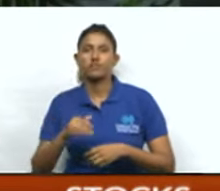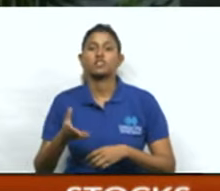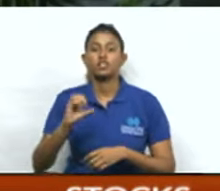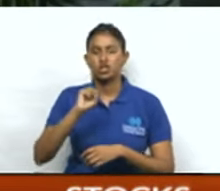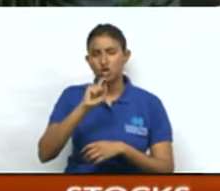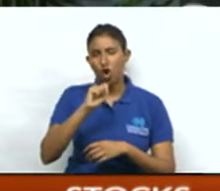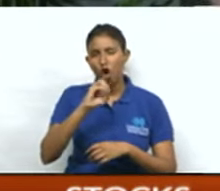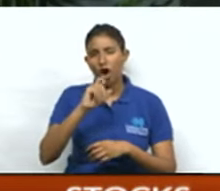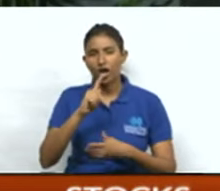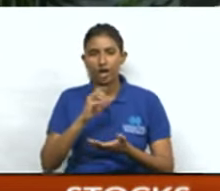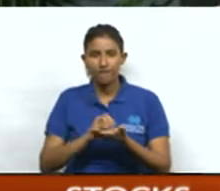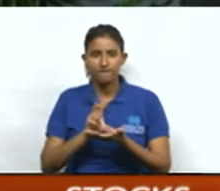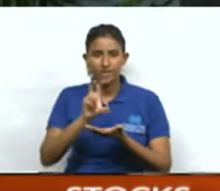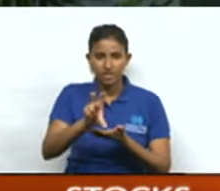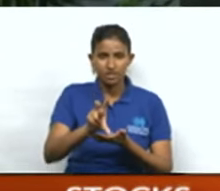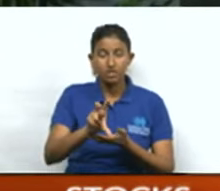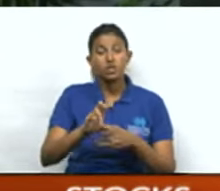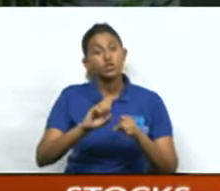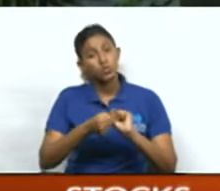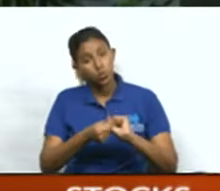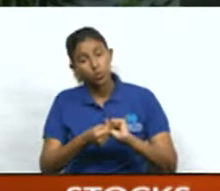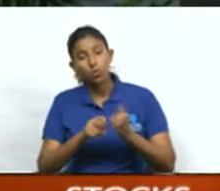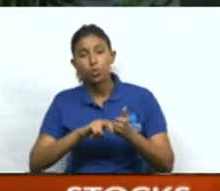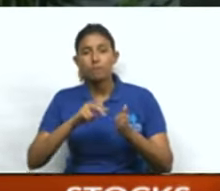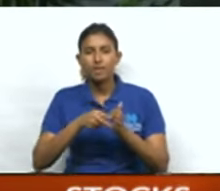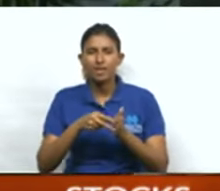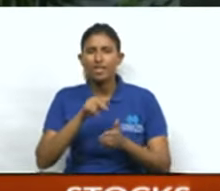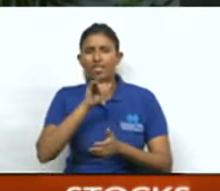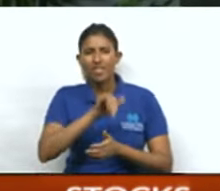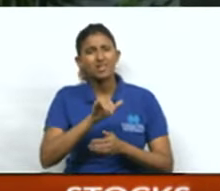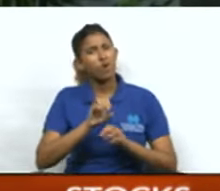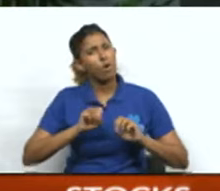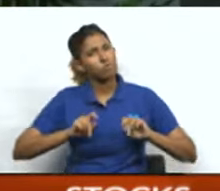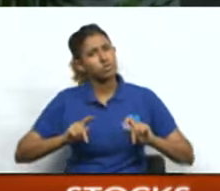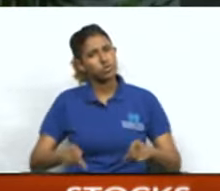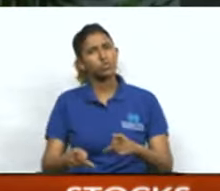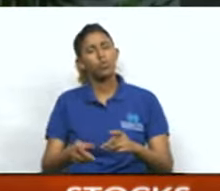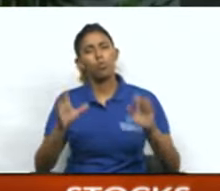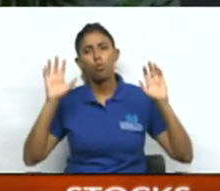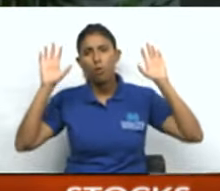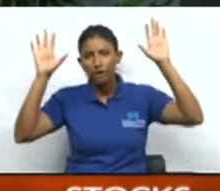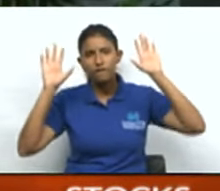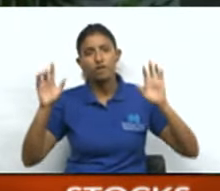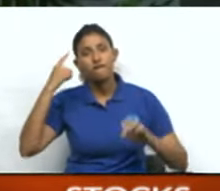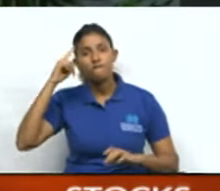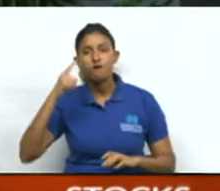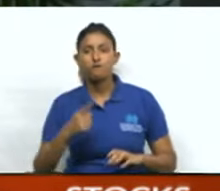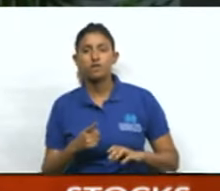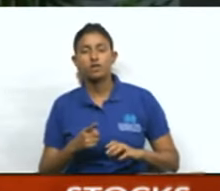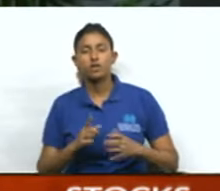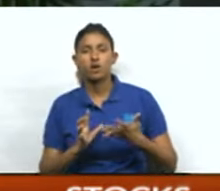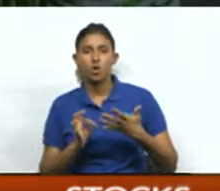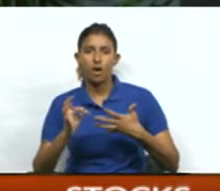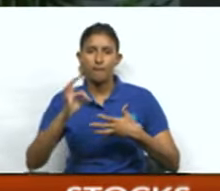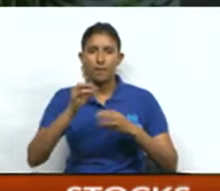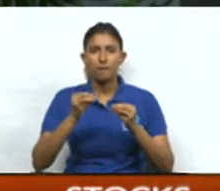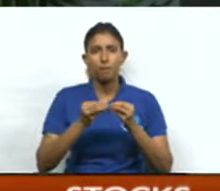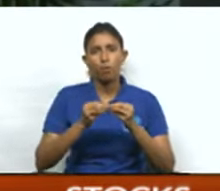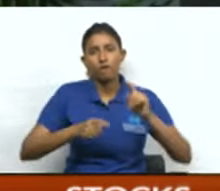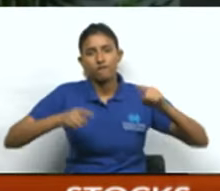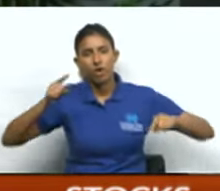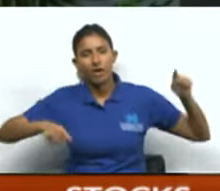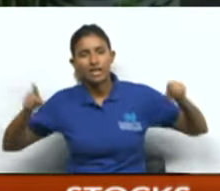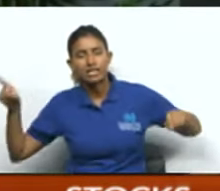think in general and in broad terms, it's a fantastic opportunity for, I would say, widening the capital markets